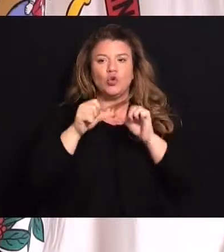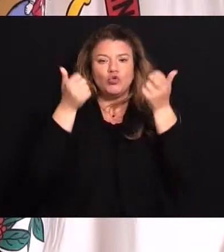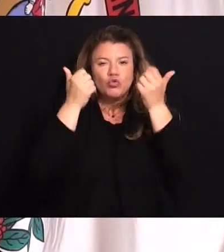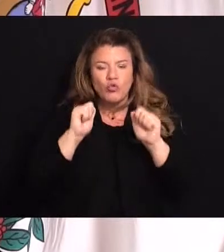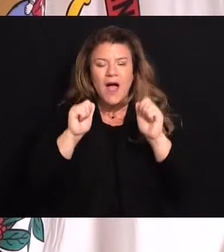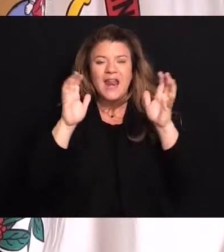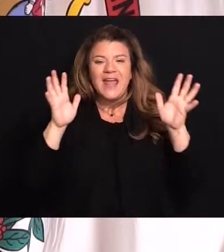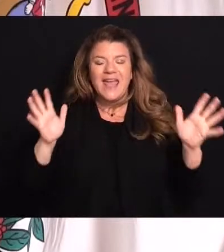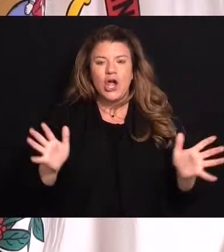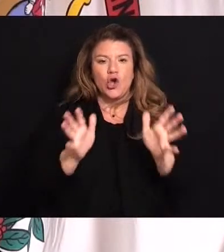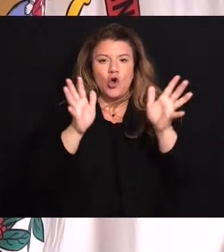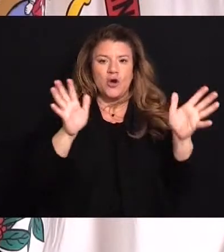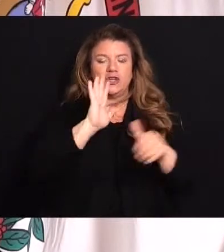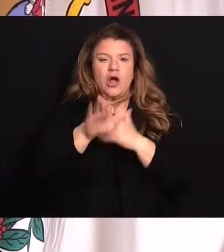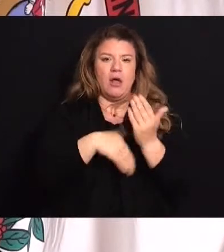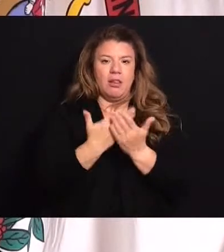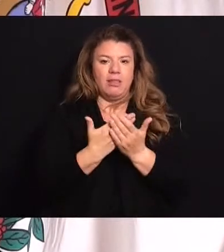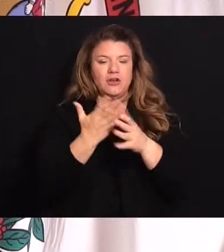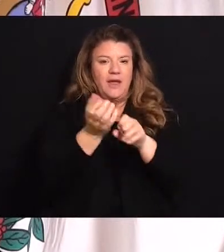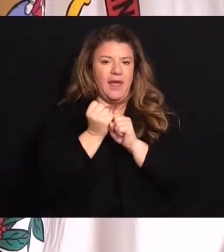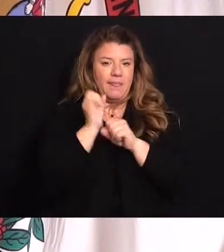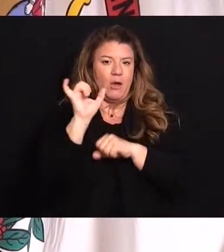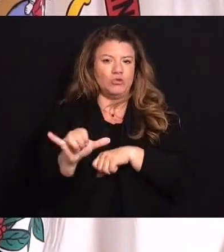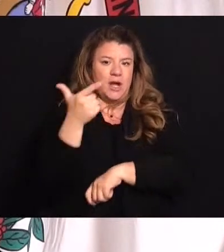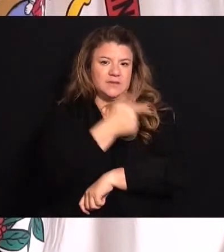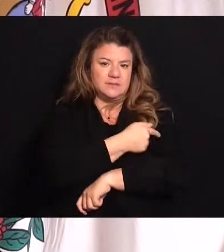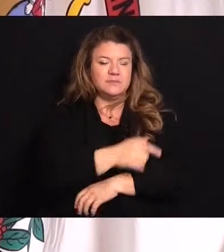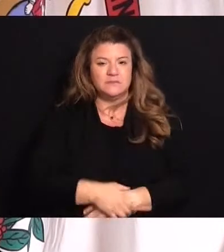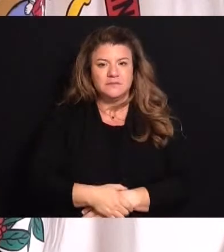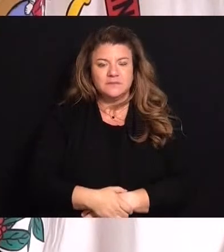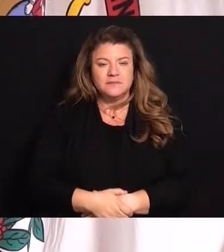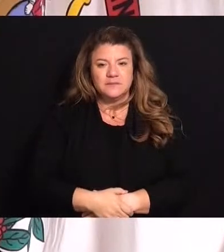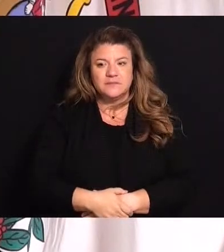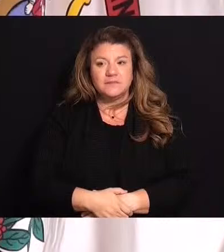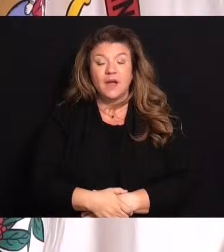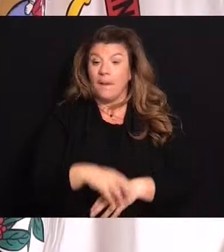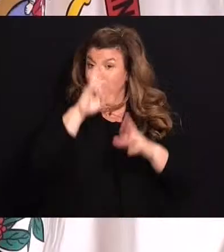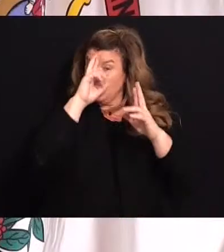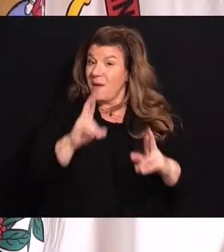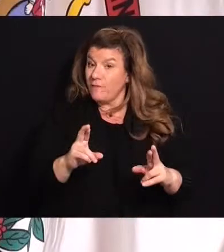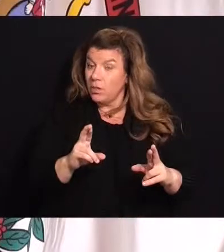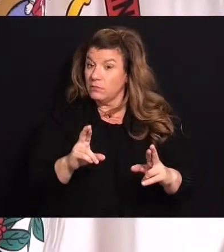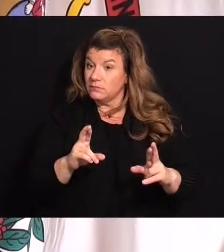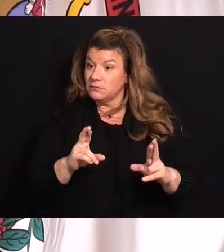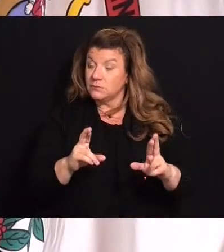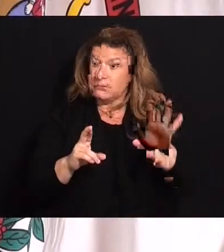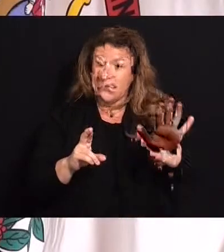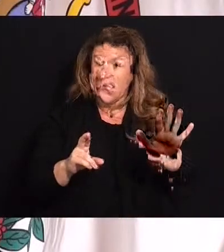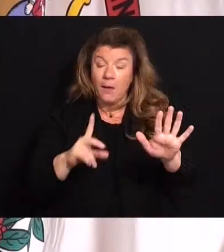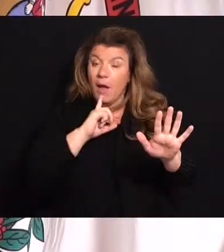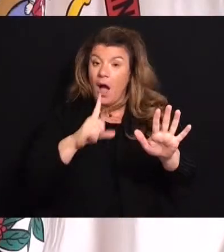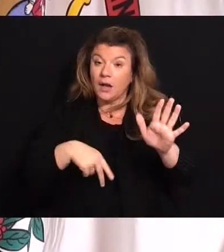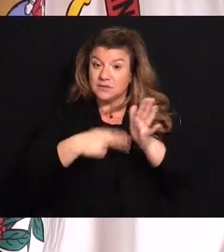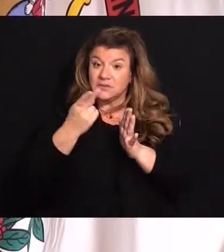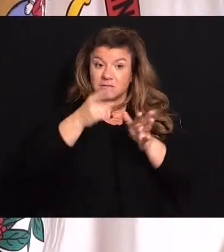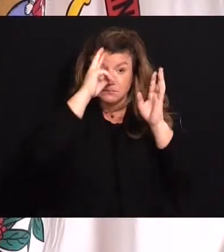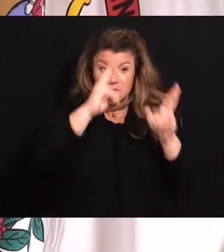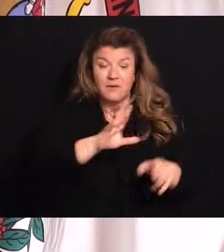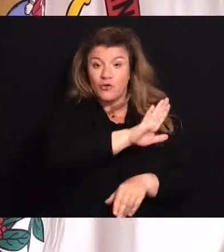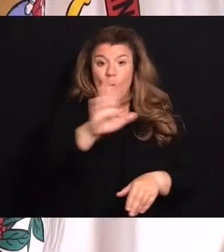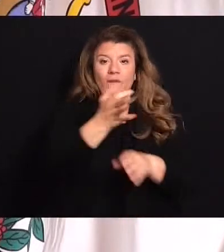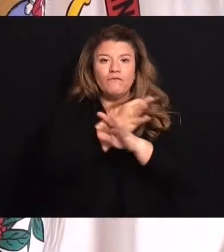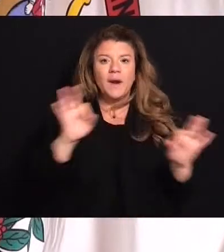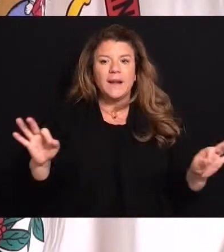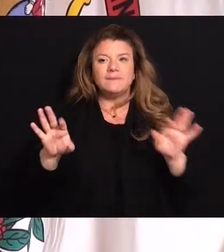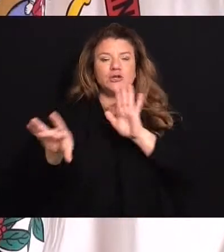encourage everyone we can to get those shots. And be respectful, Be super respectful of people's freedoms and